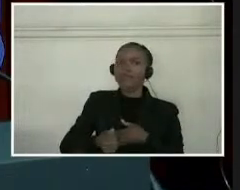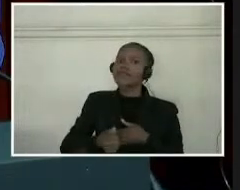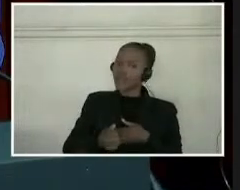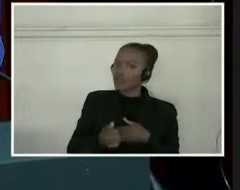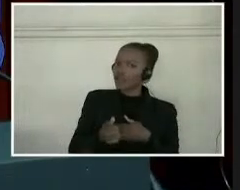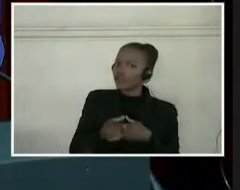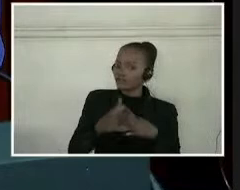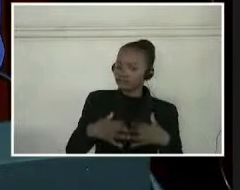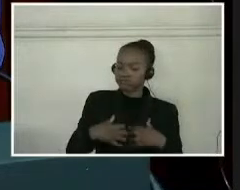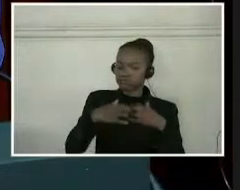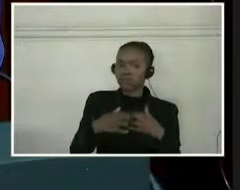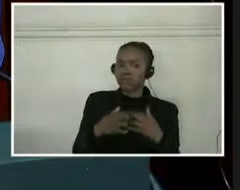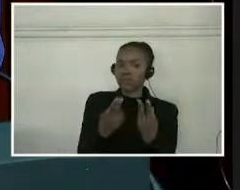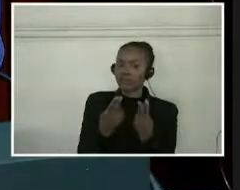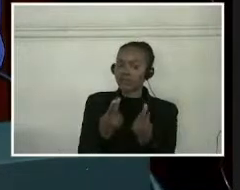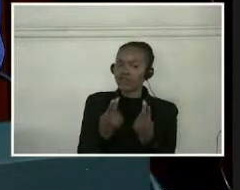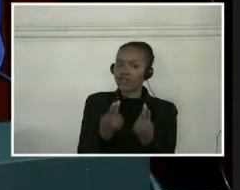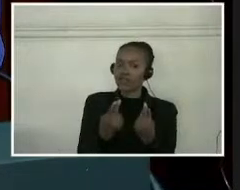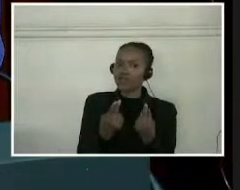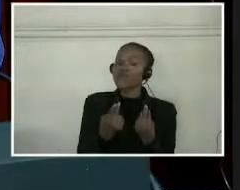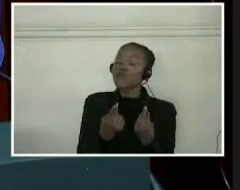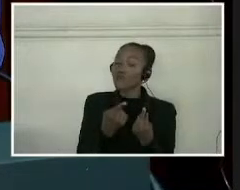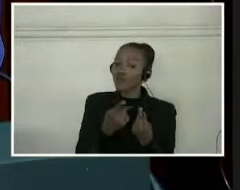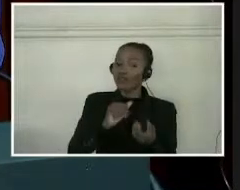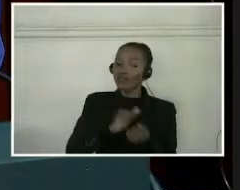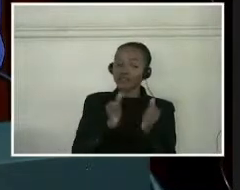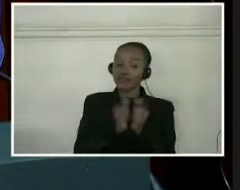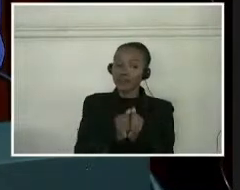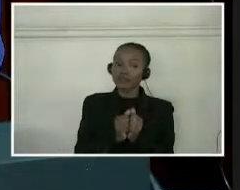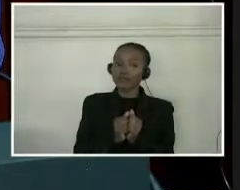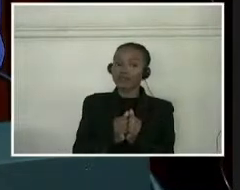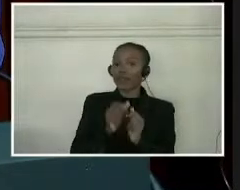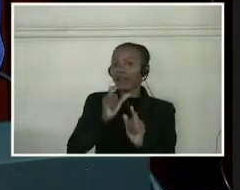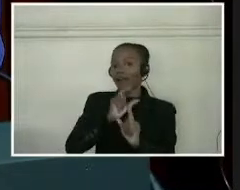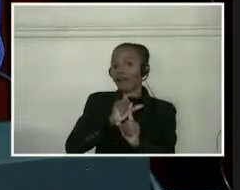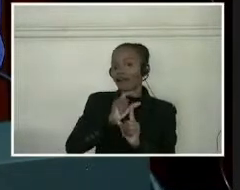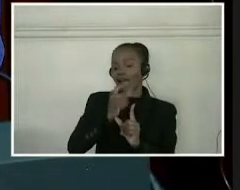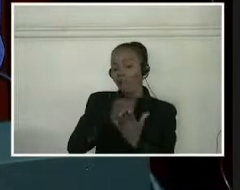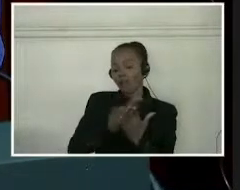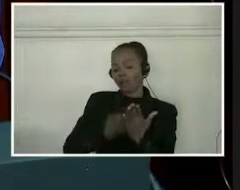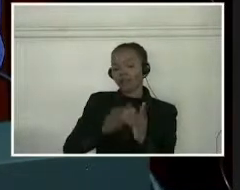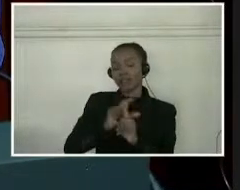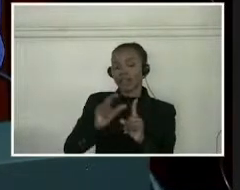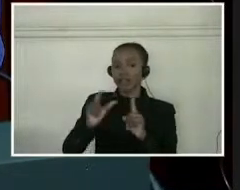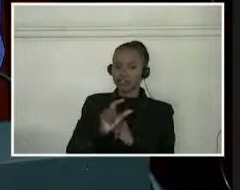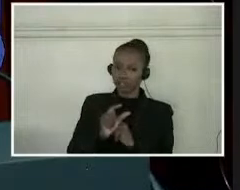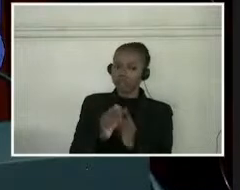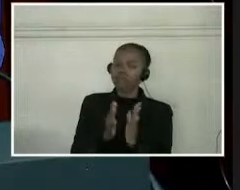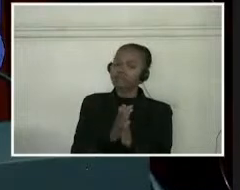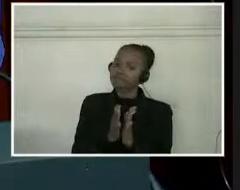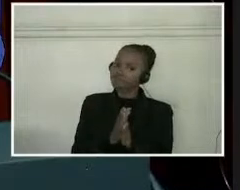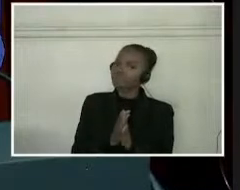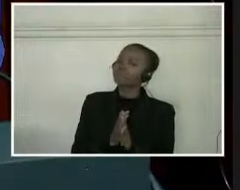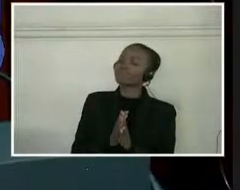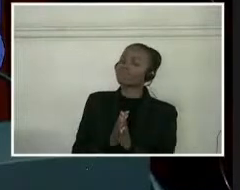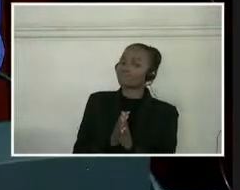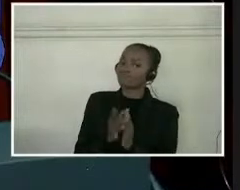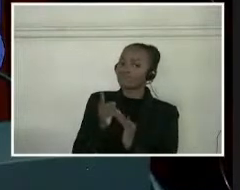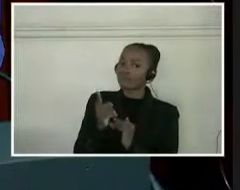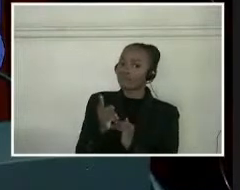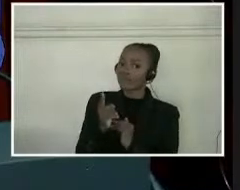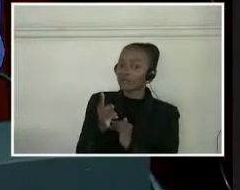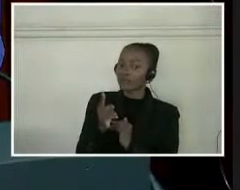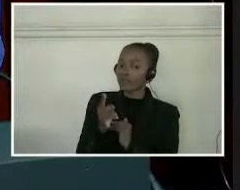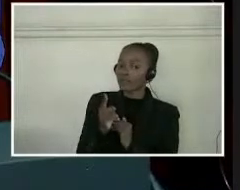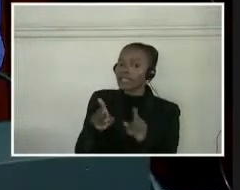art and culture i also extend appreciation to the arts and culture sport and recreation